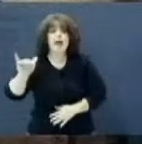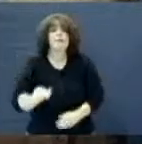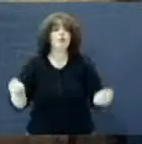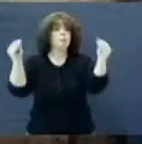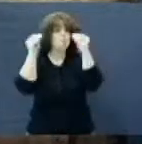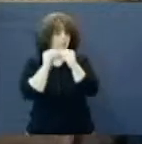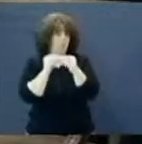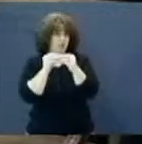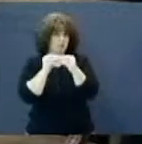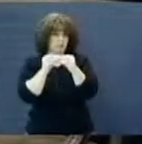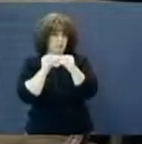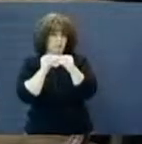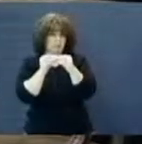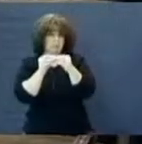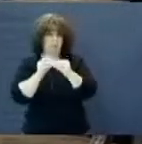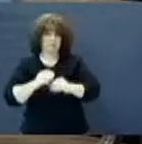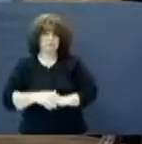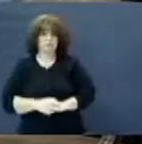forevermore.